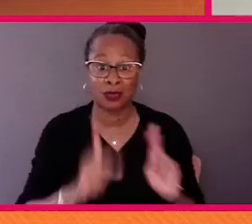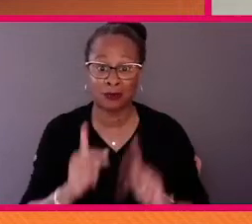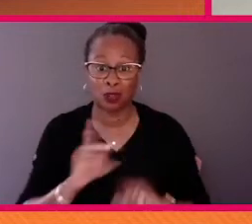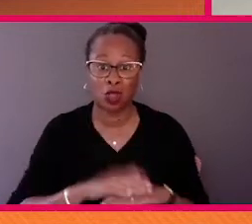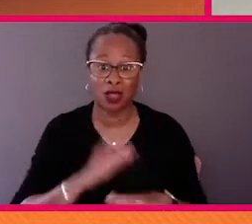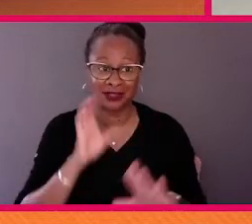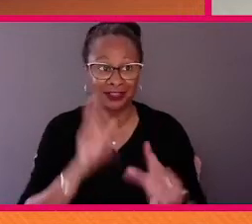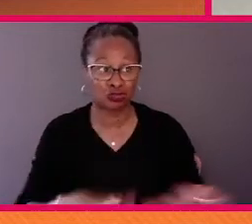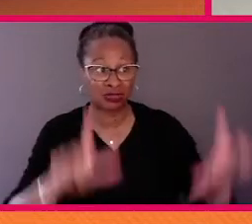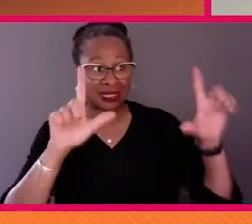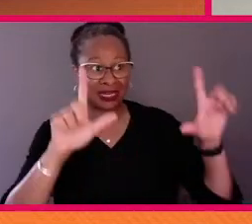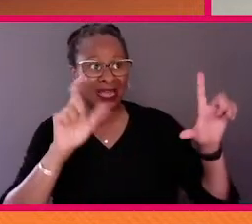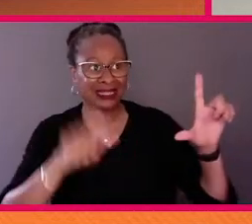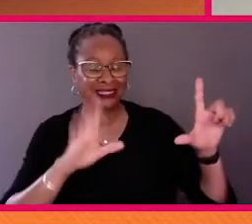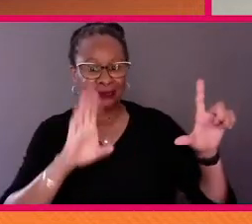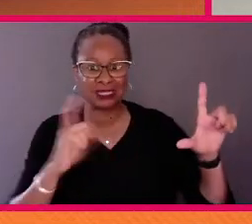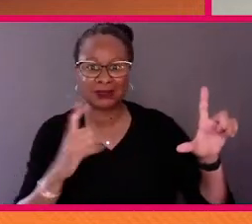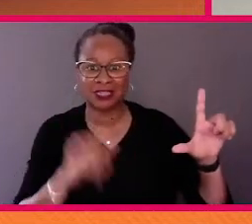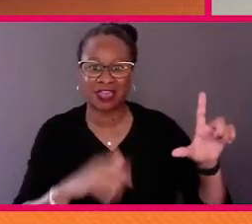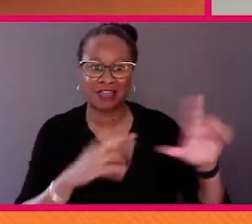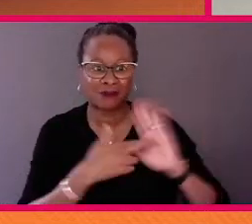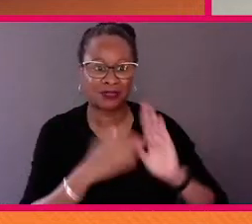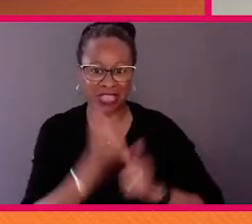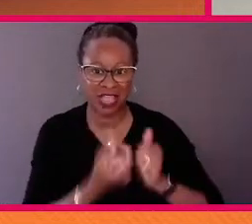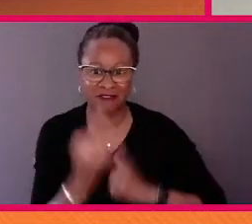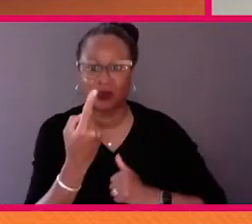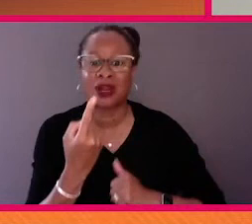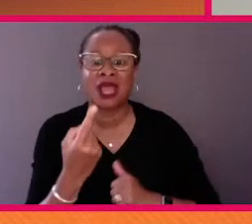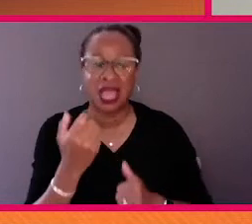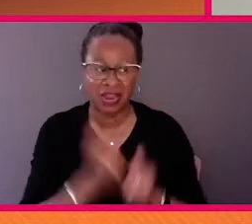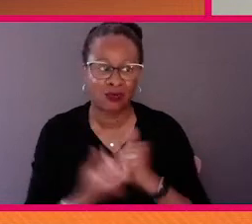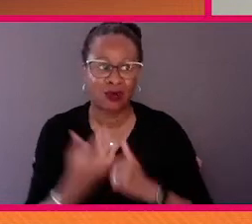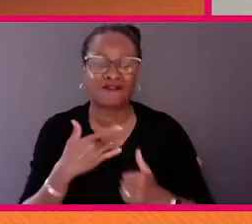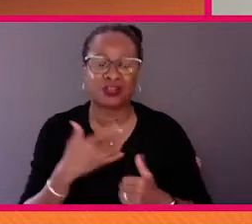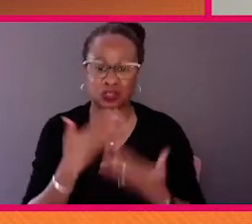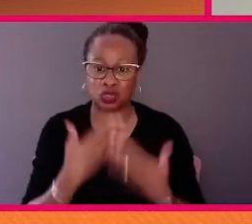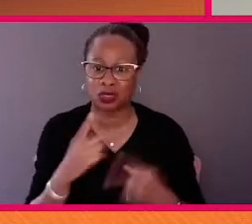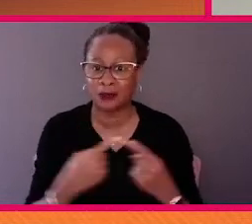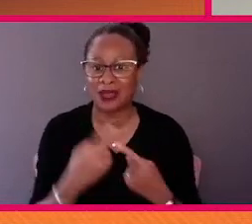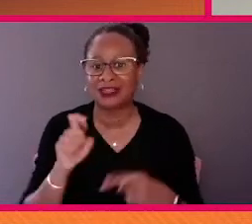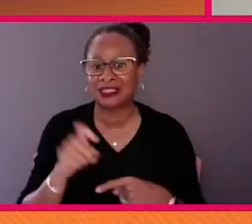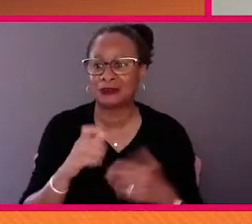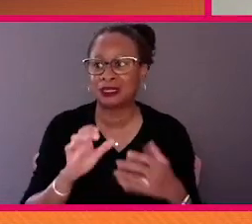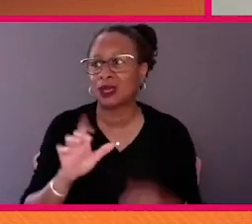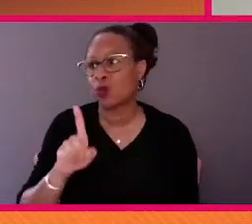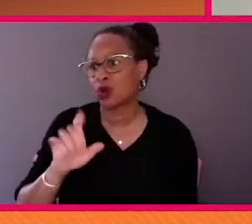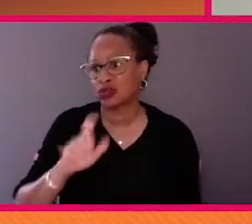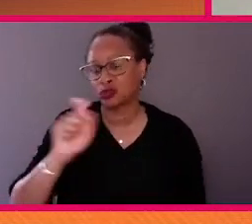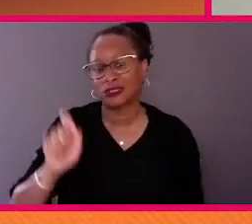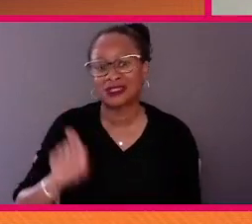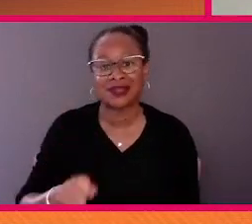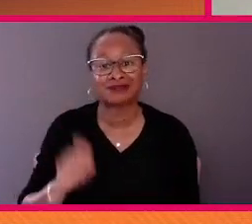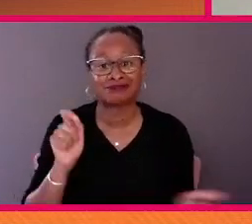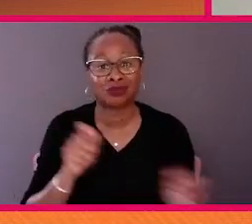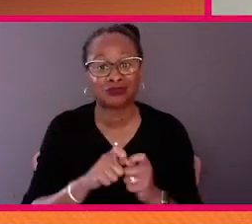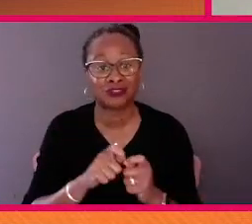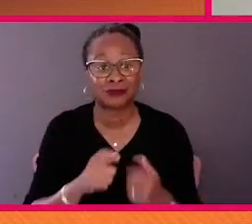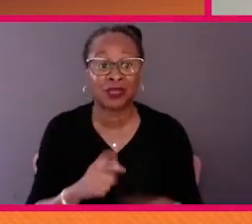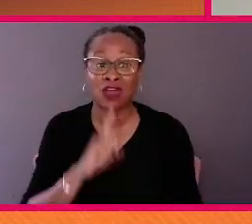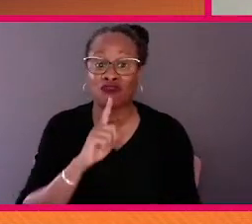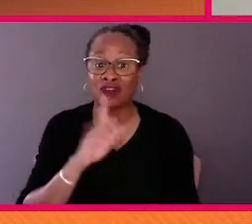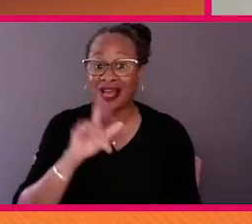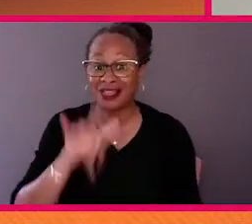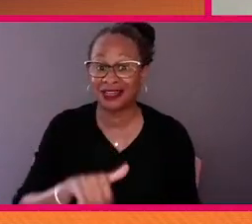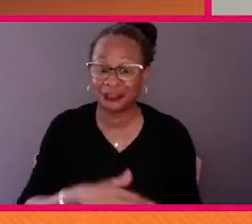be something that represents everybody and everybody feels good about. So it has to be 100% perfect. And, you know, the reality is that American audiences love